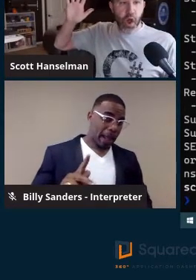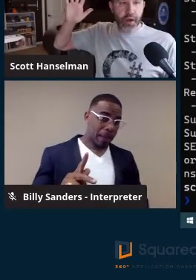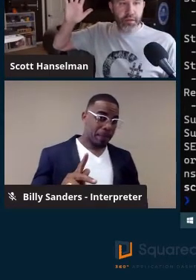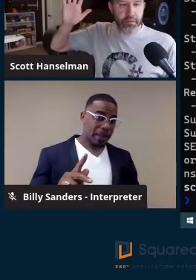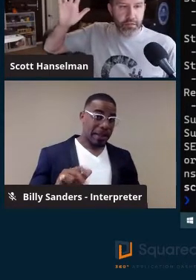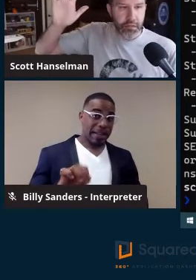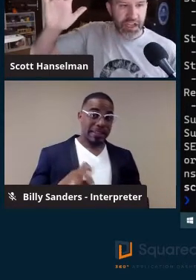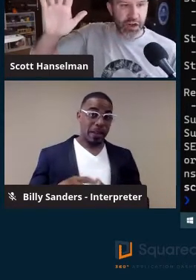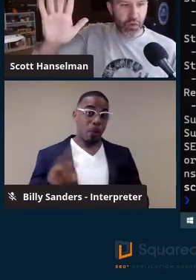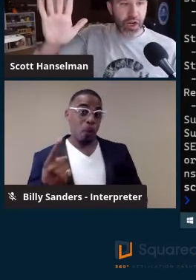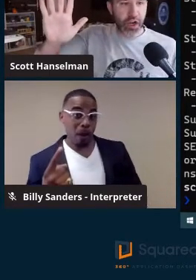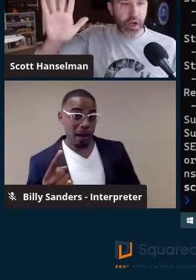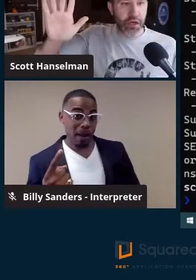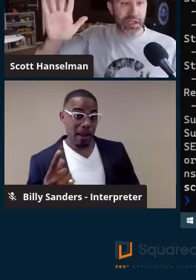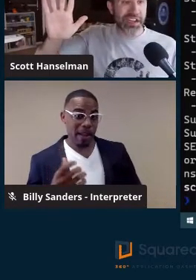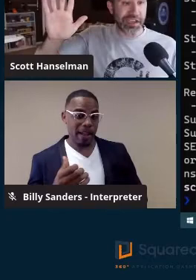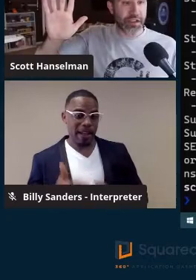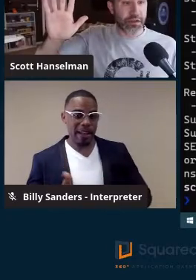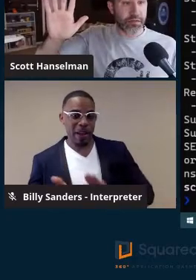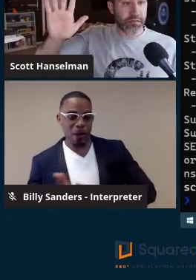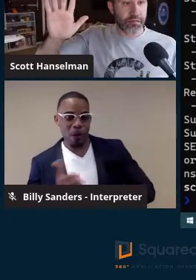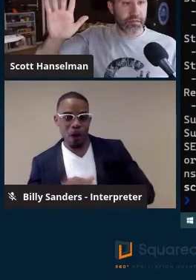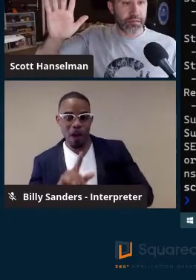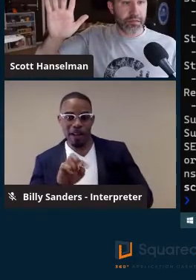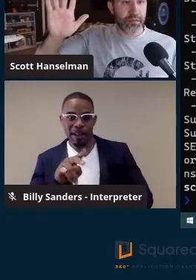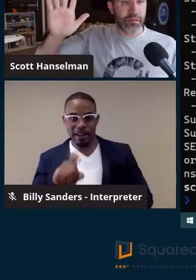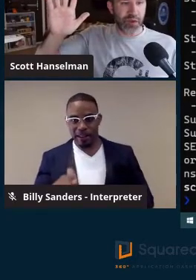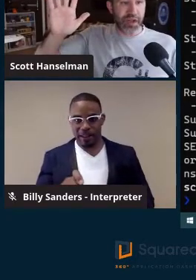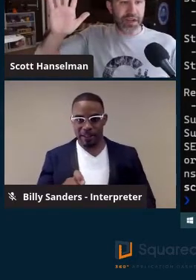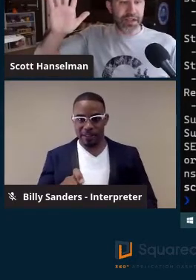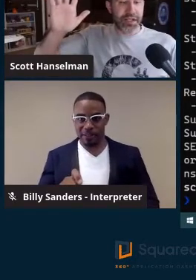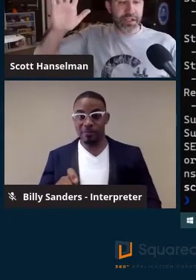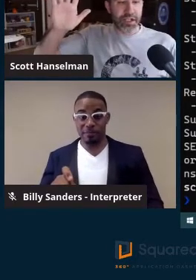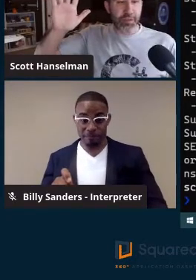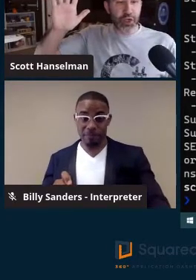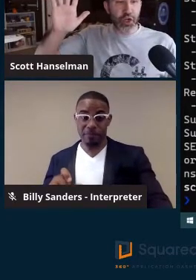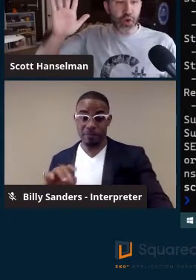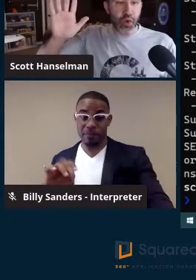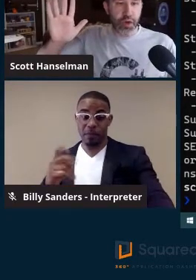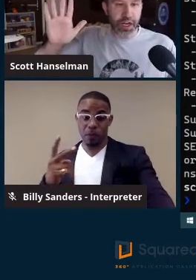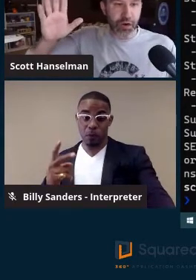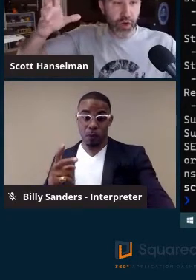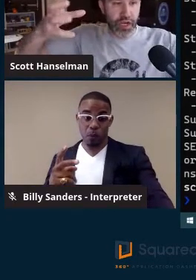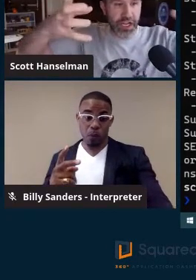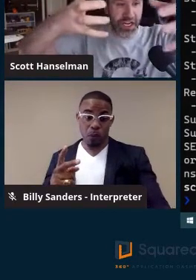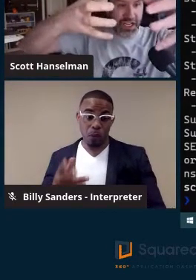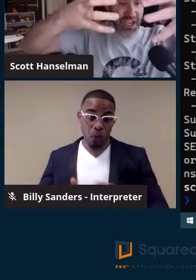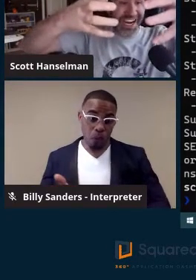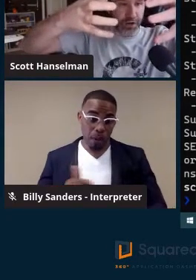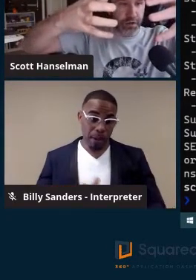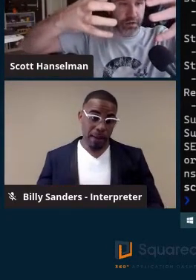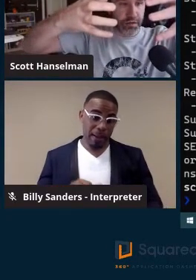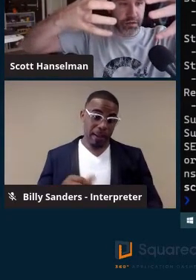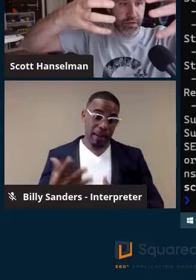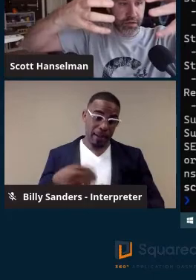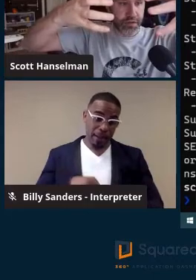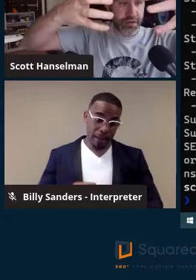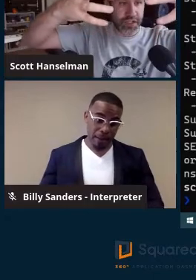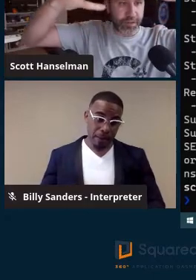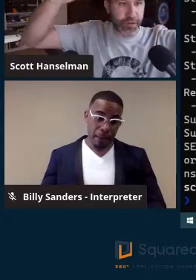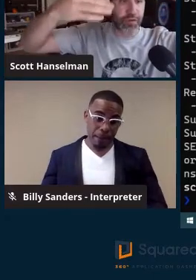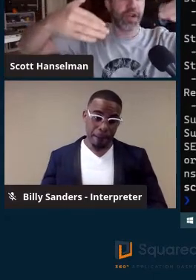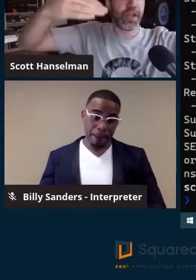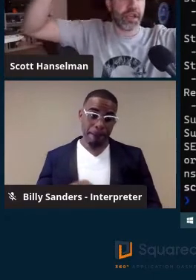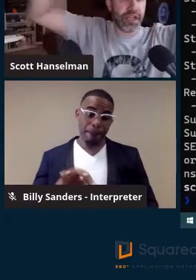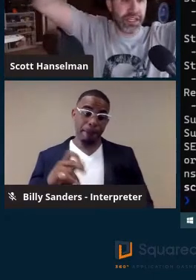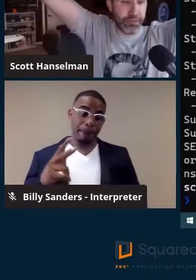Step one, get it running on Linux, right? Step two, get it running in a container.